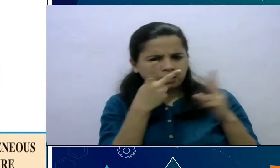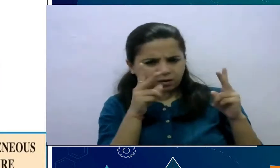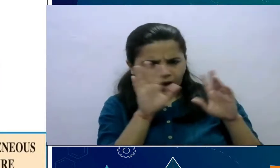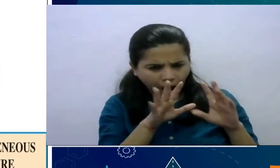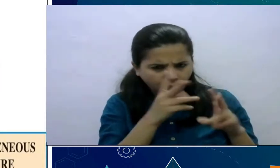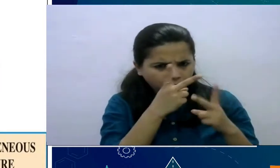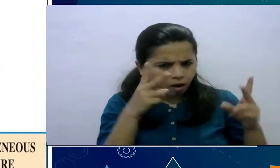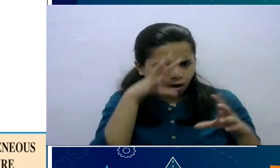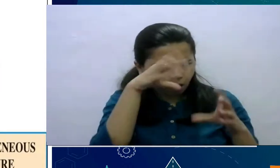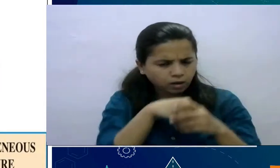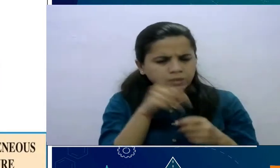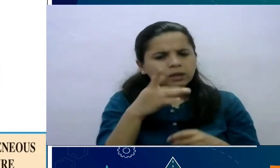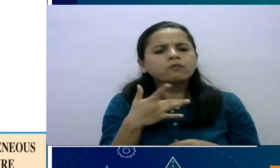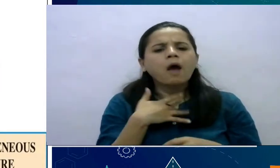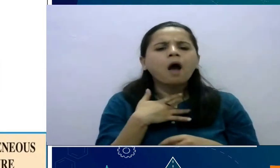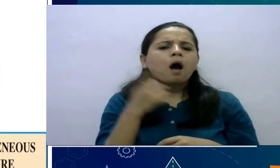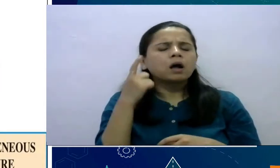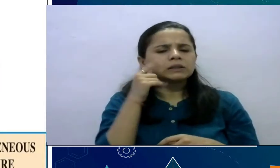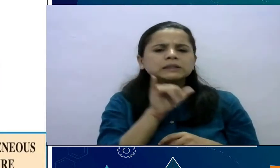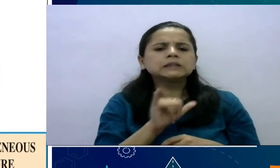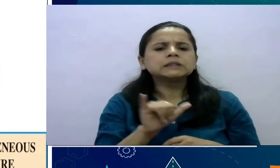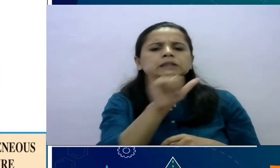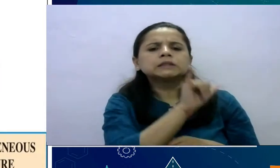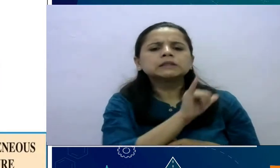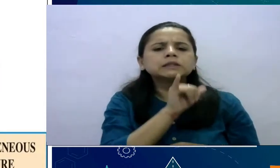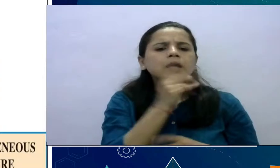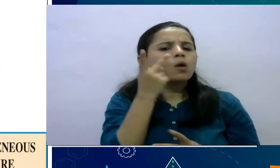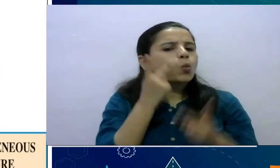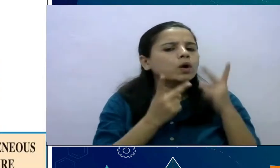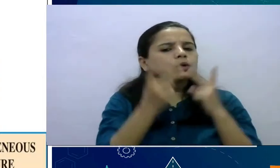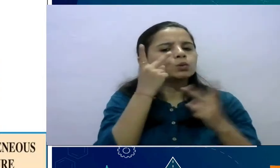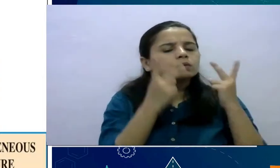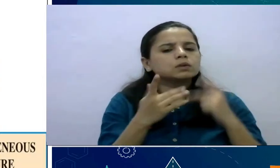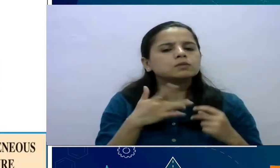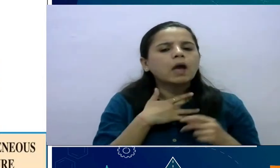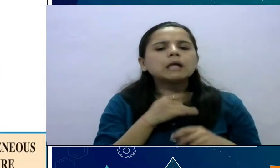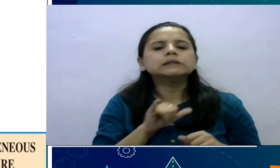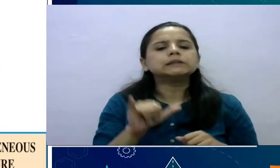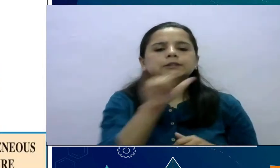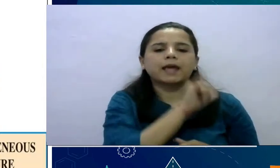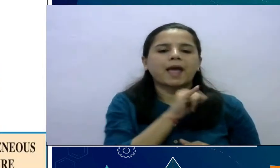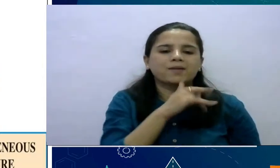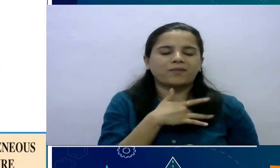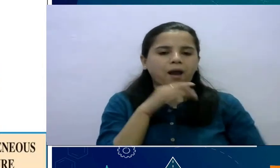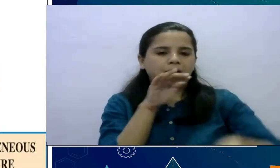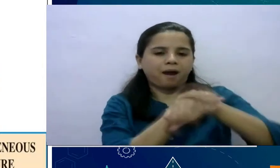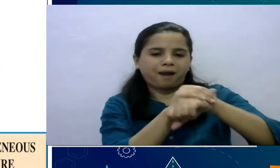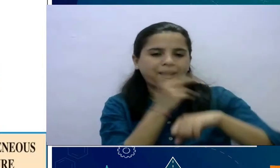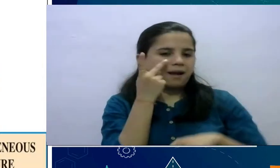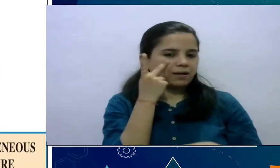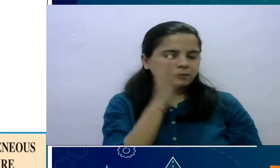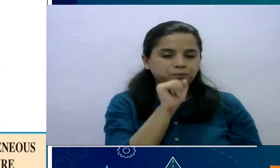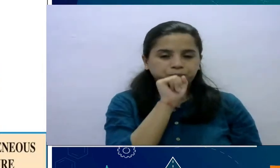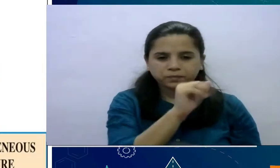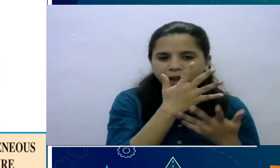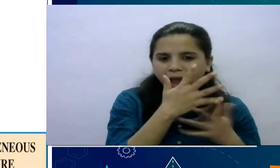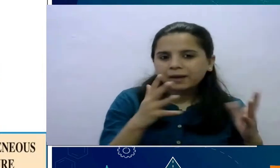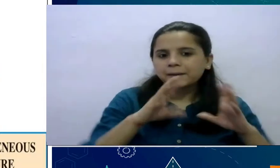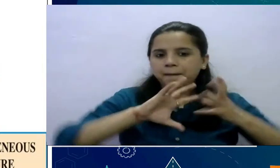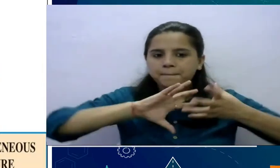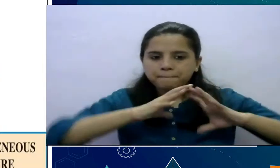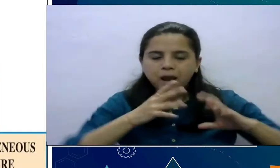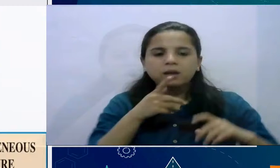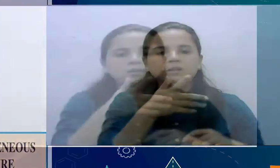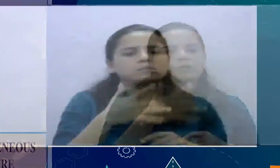there. They just look visually absolutely same. Okay, their composition of the components